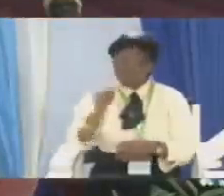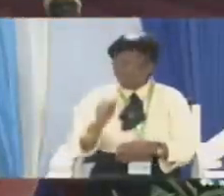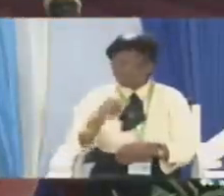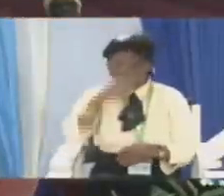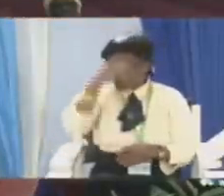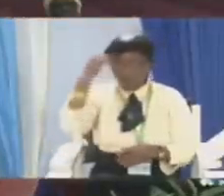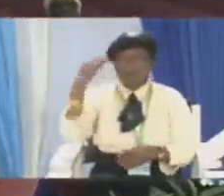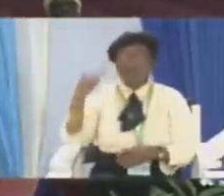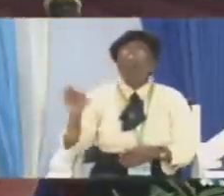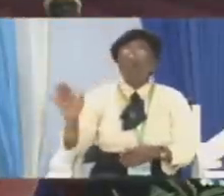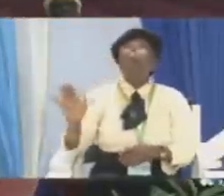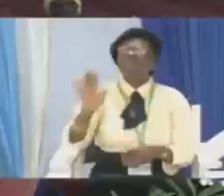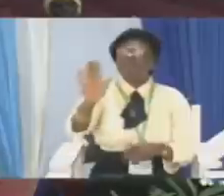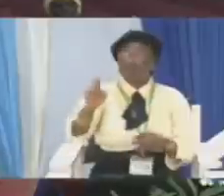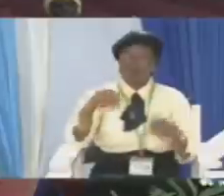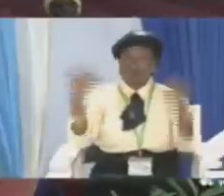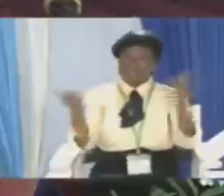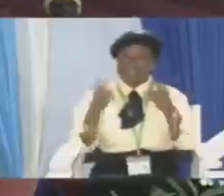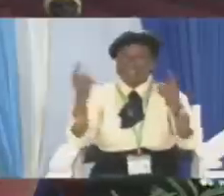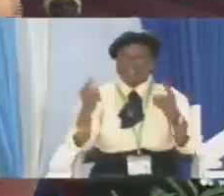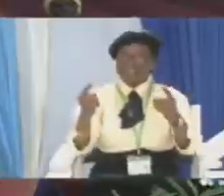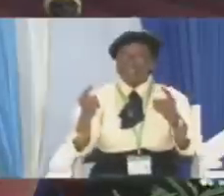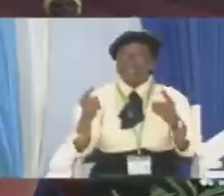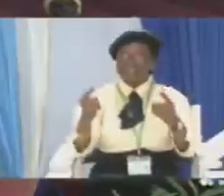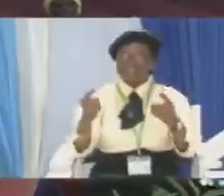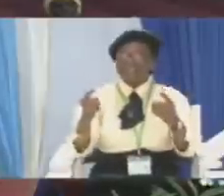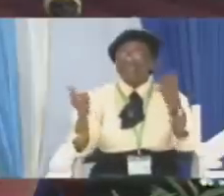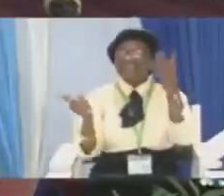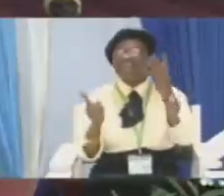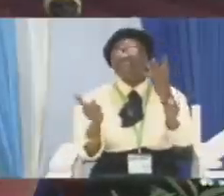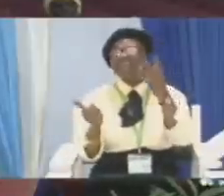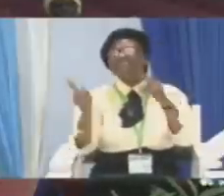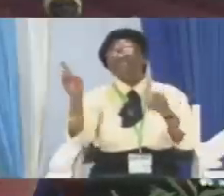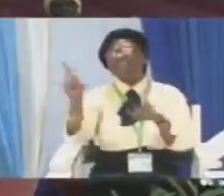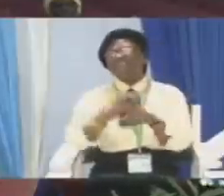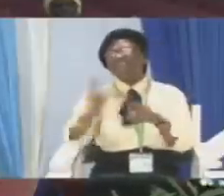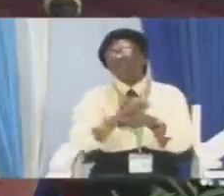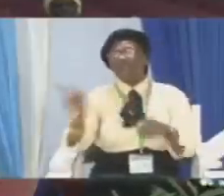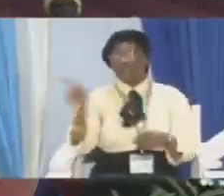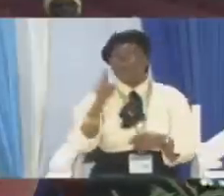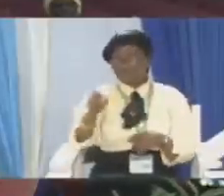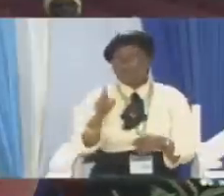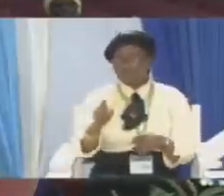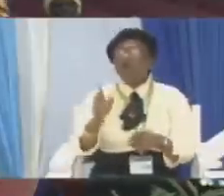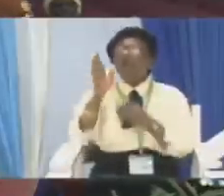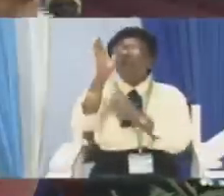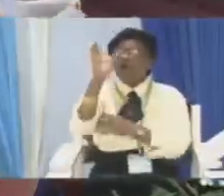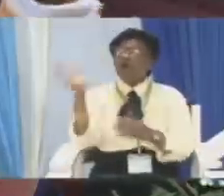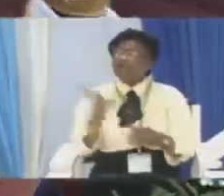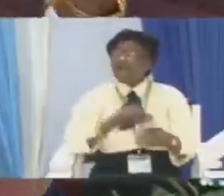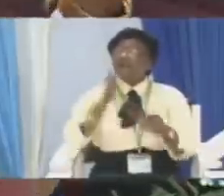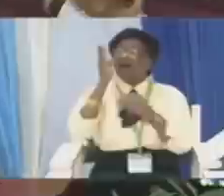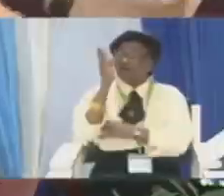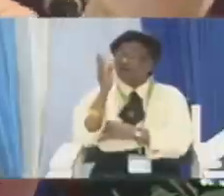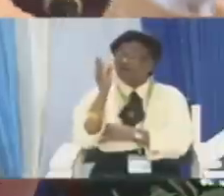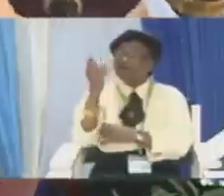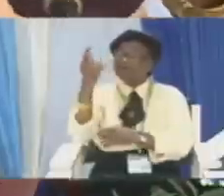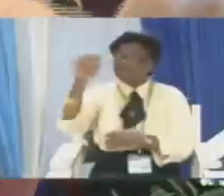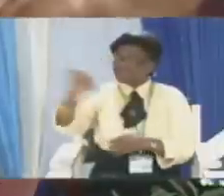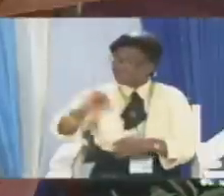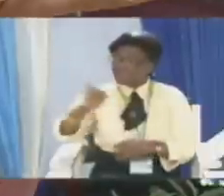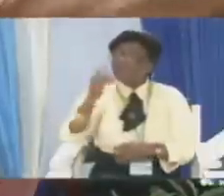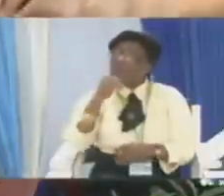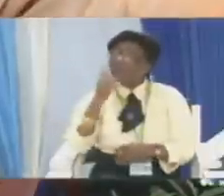God, our God, the same mouth he used to pronounce that word, be